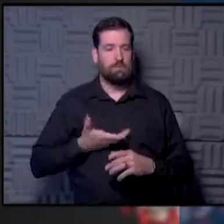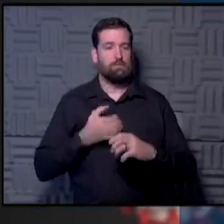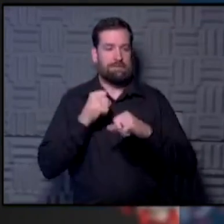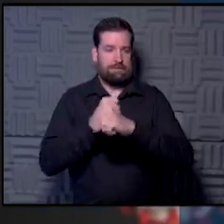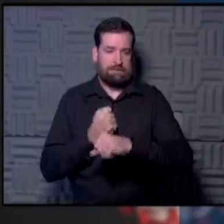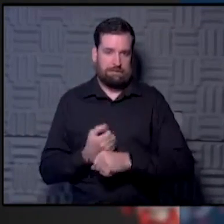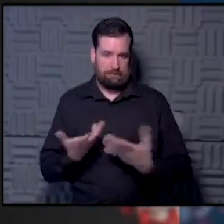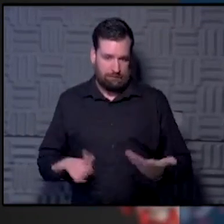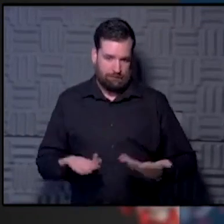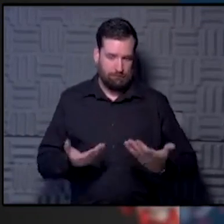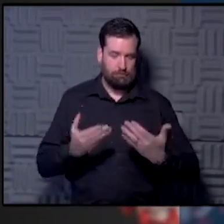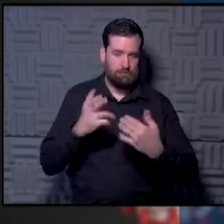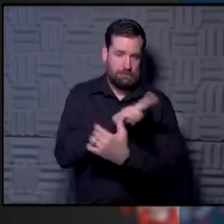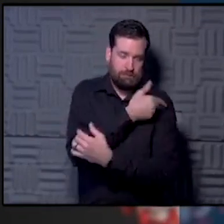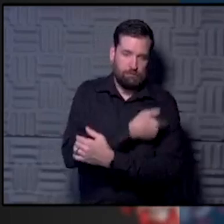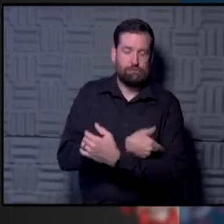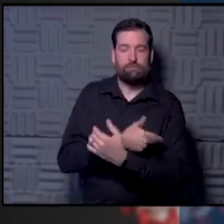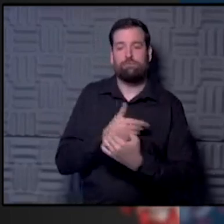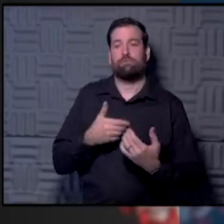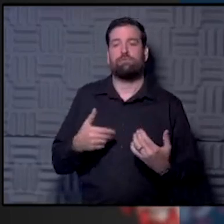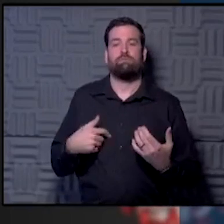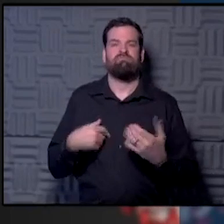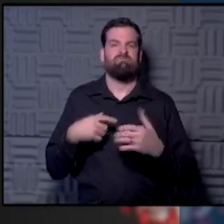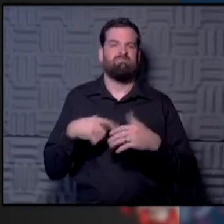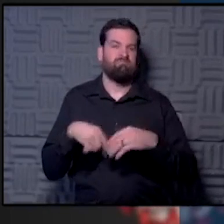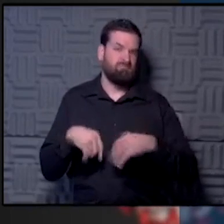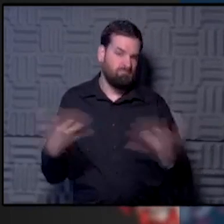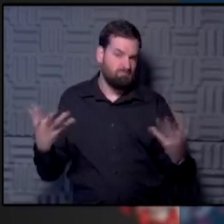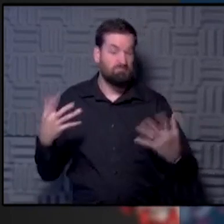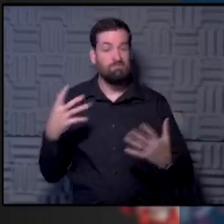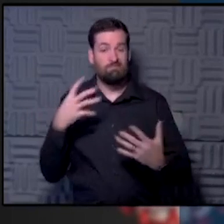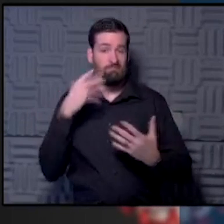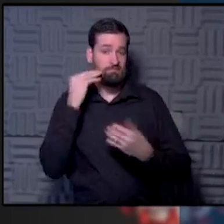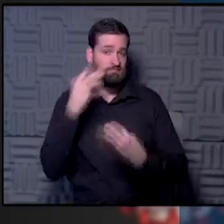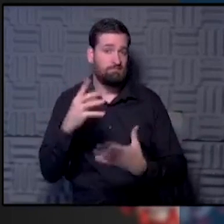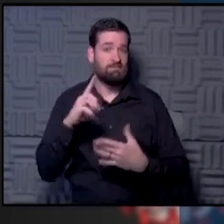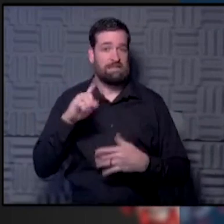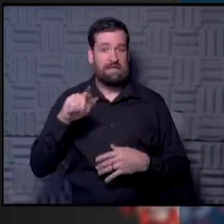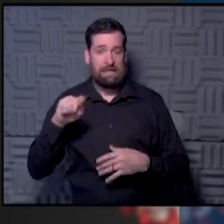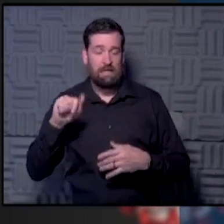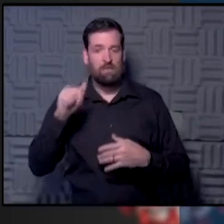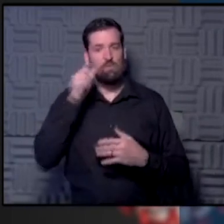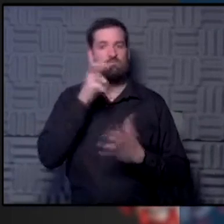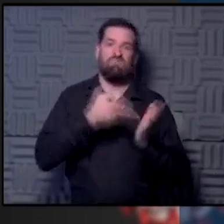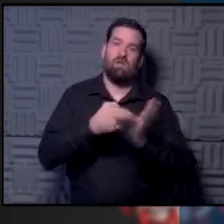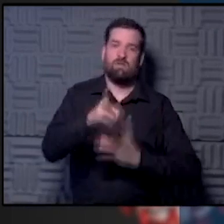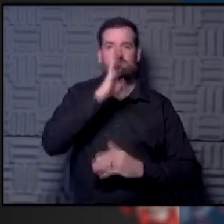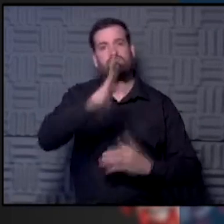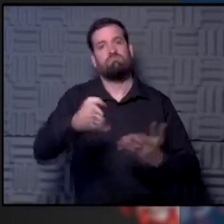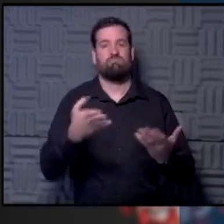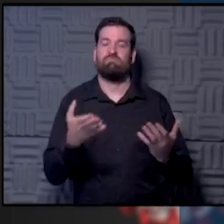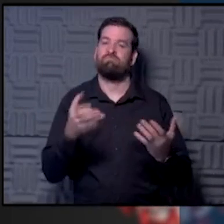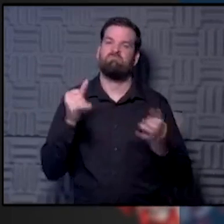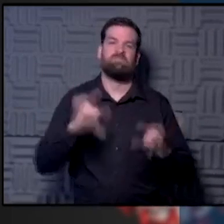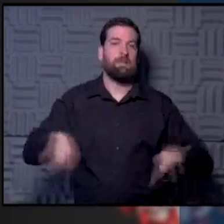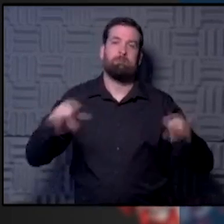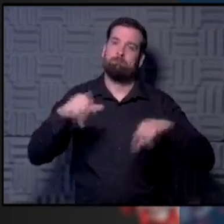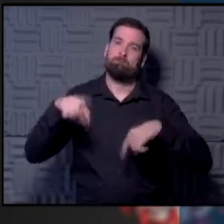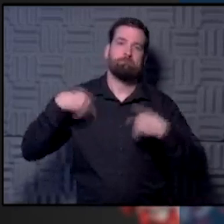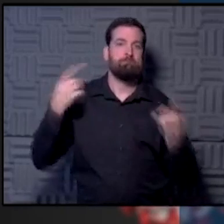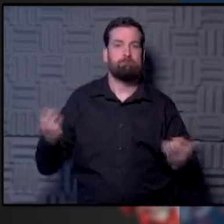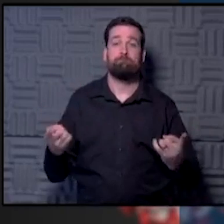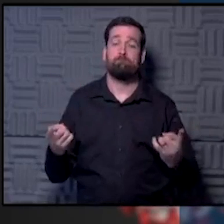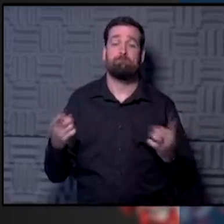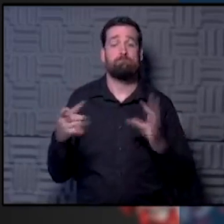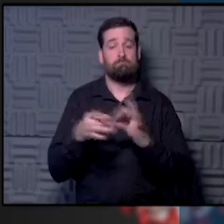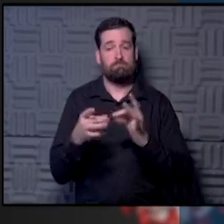here in the hospital and how things have been going. And we'll give you we'll give you the data, and we'll do it in an honest and forthright fashion, just as we've always done.